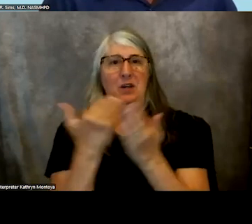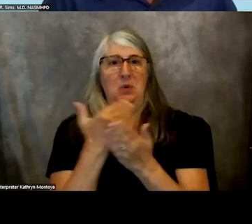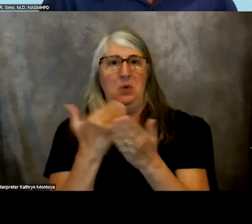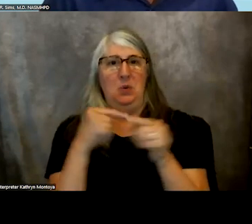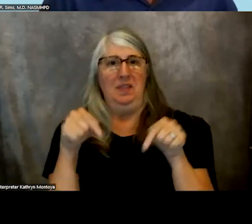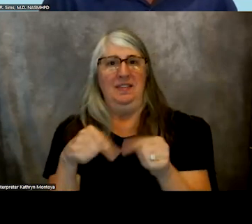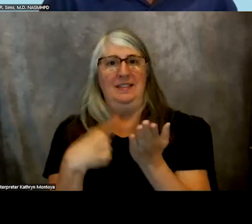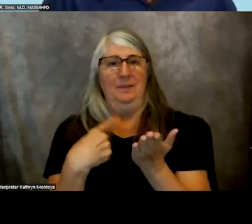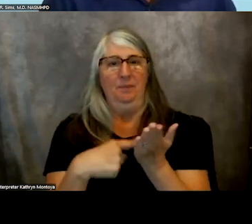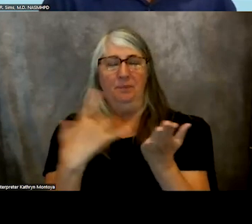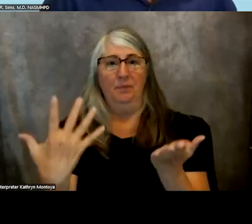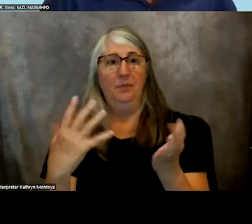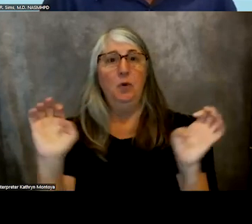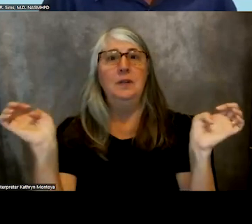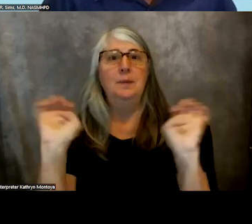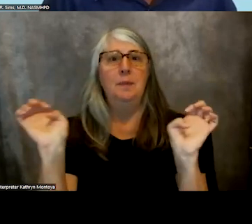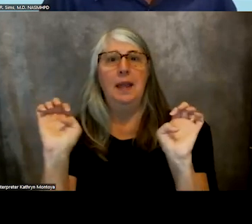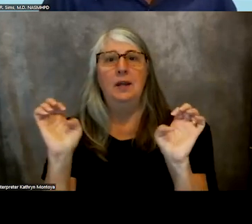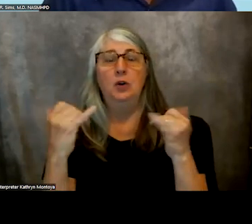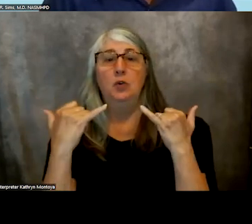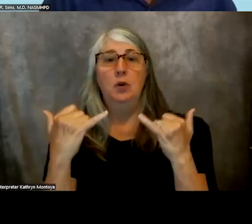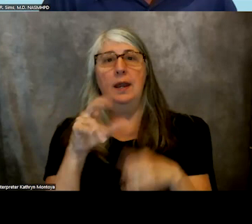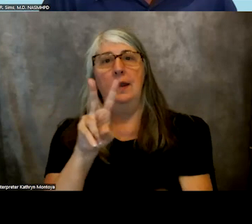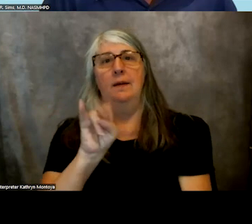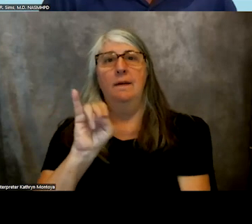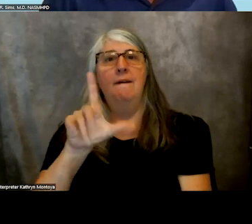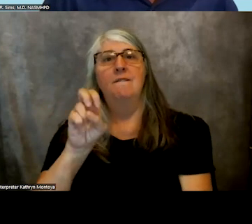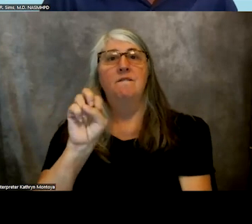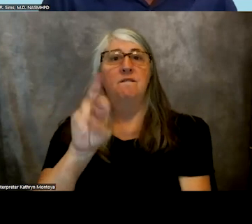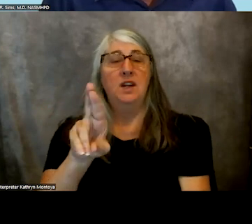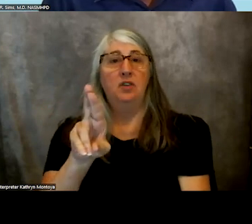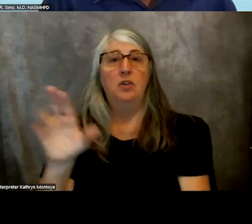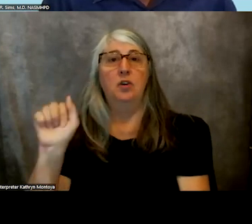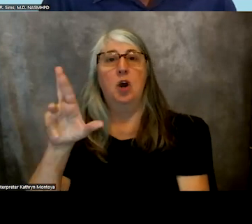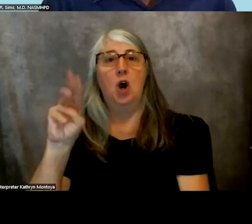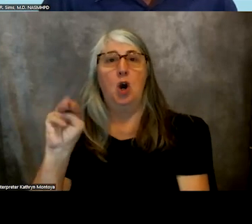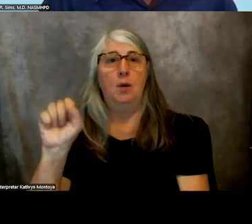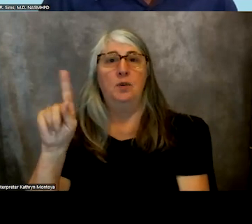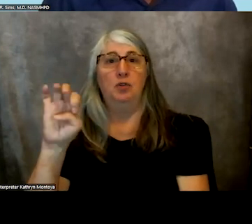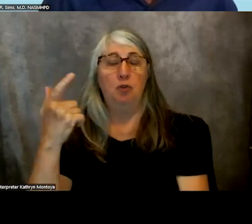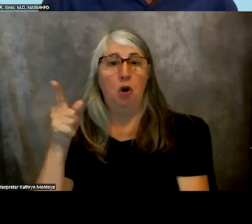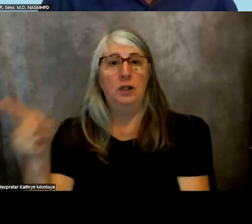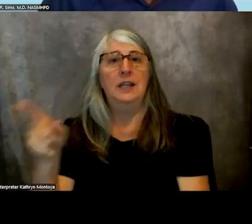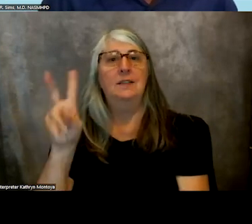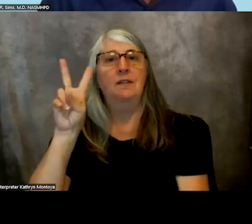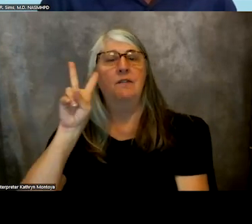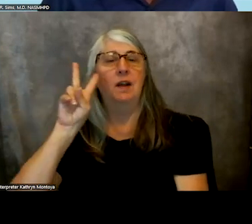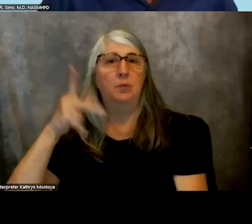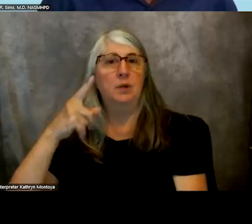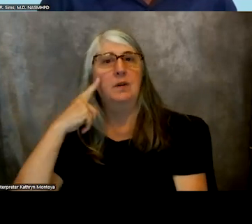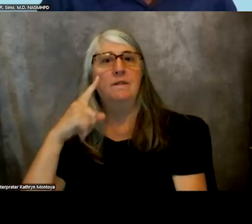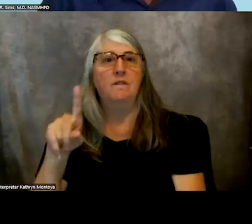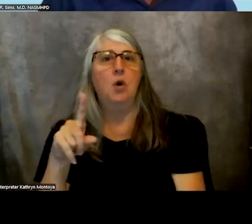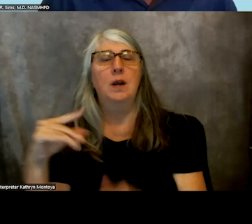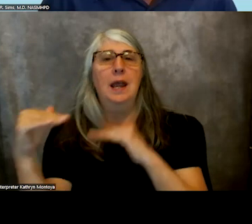our debaters today are Victor Armstrong, who's the Vice President for Health Equity and Engagement with the American Federation